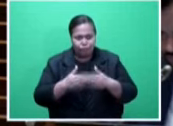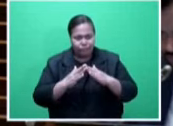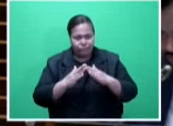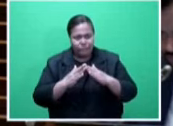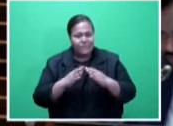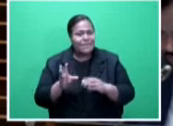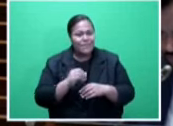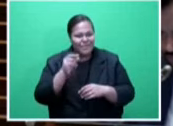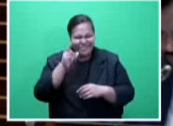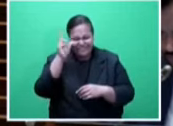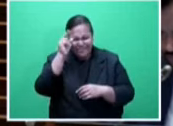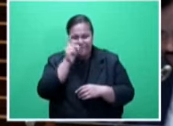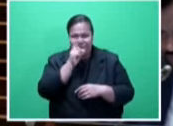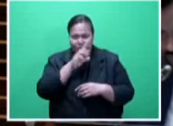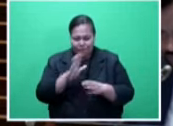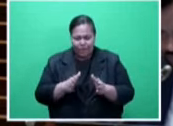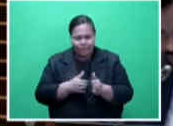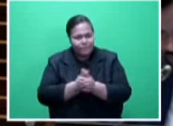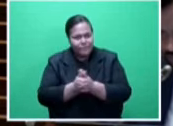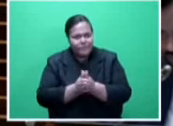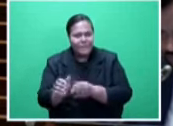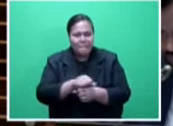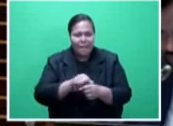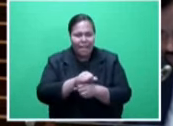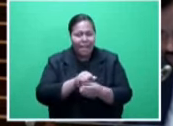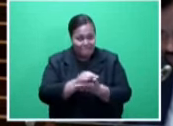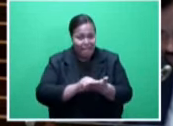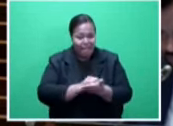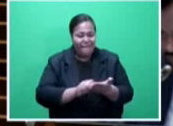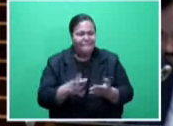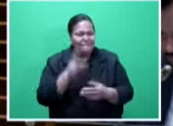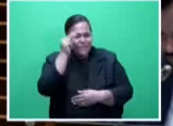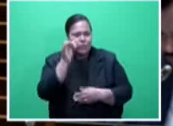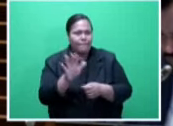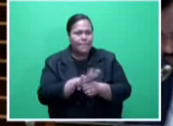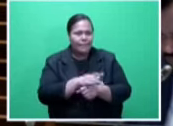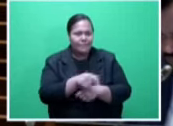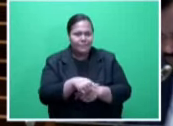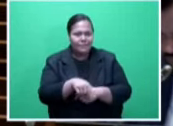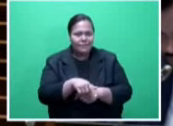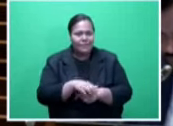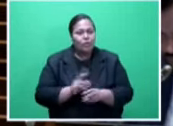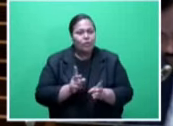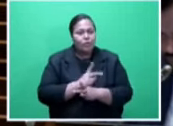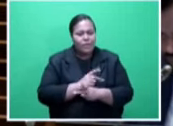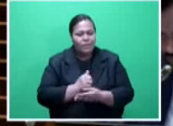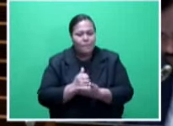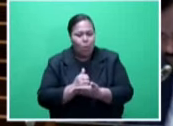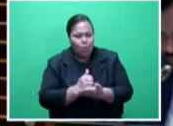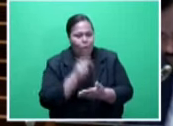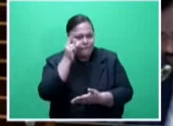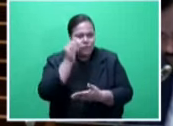in Fijians to buy Fijian products and support Fijian businesses. And our trade commissions and our